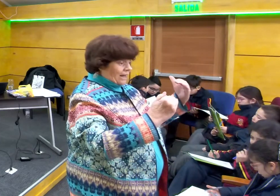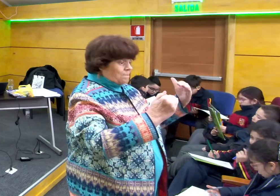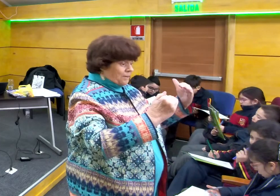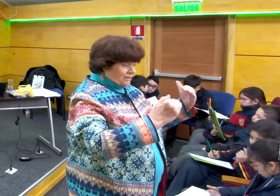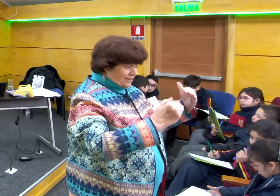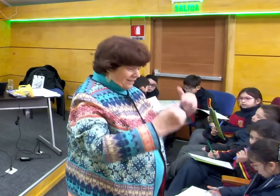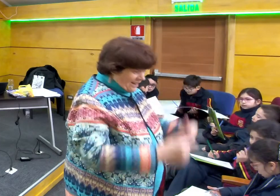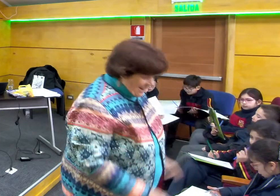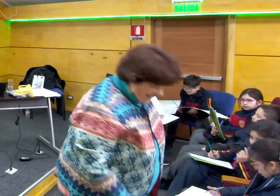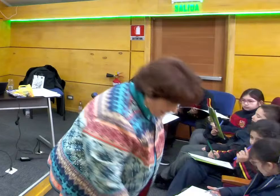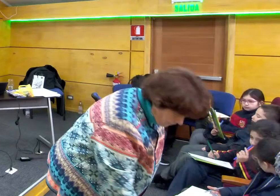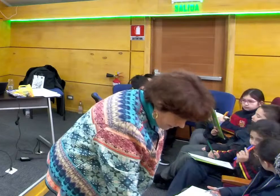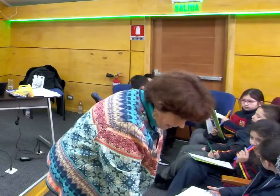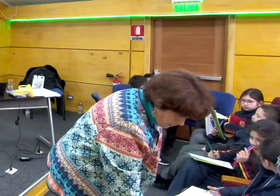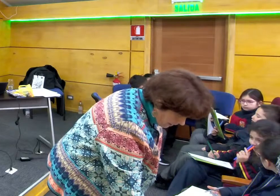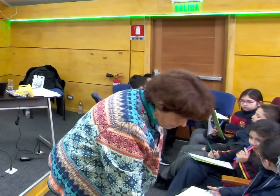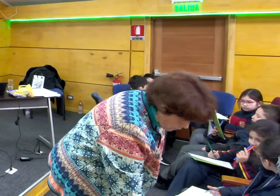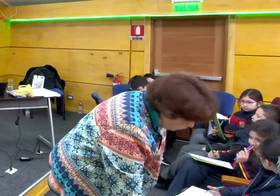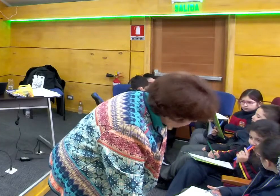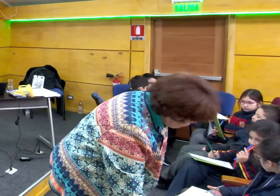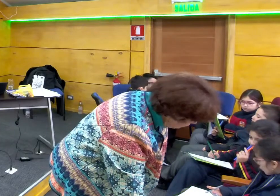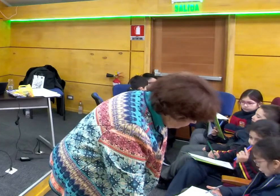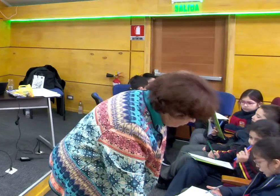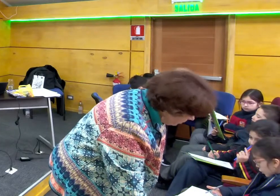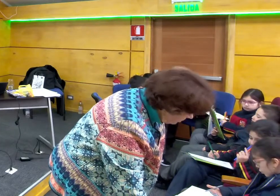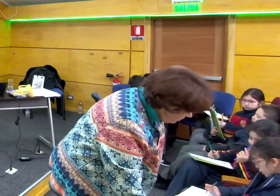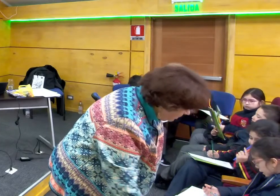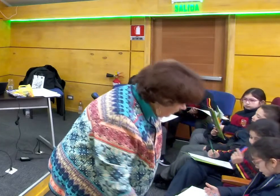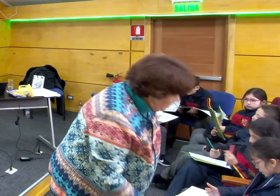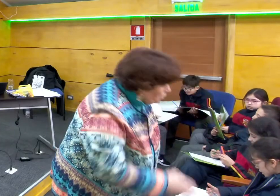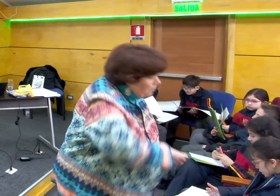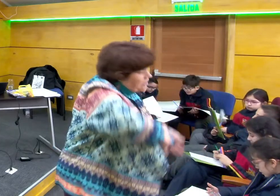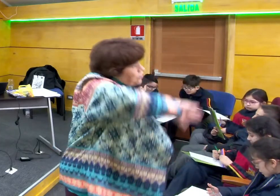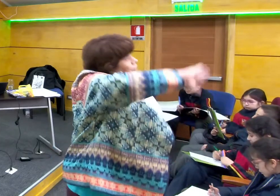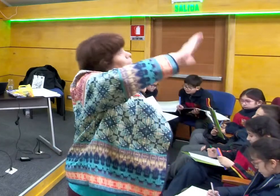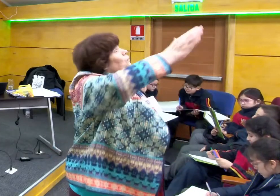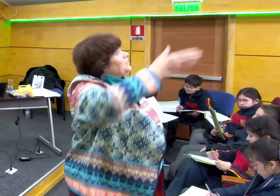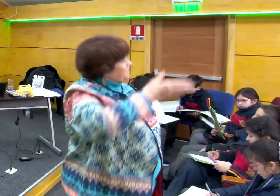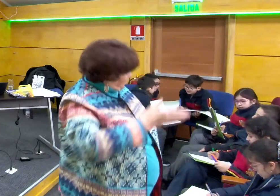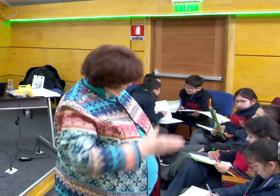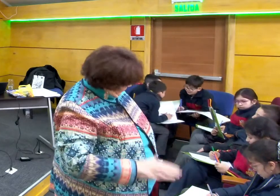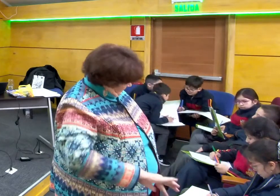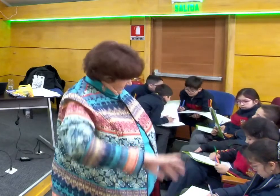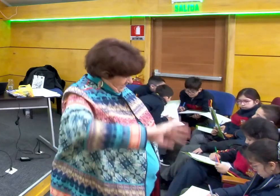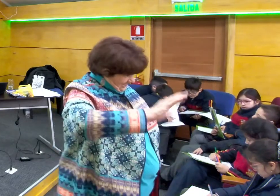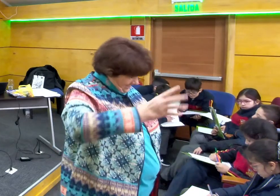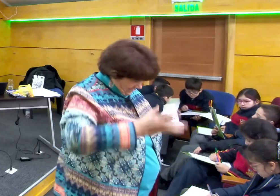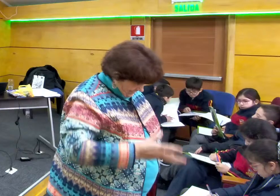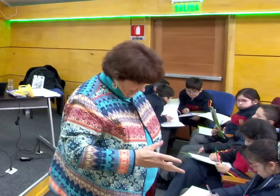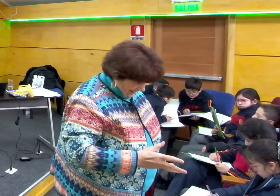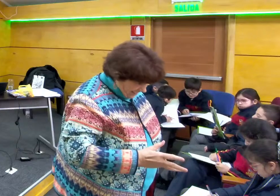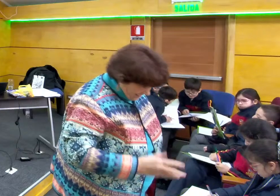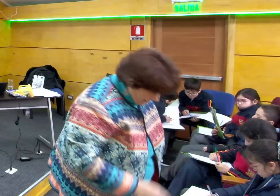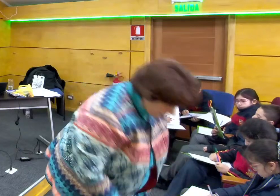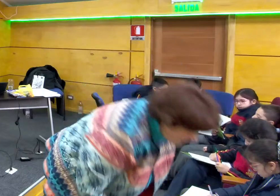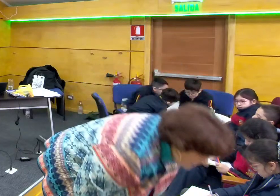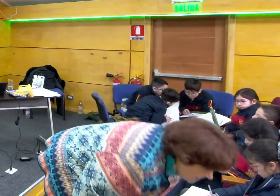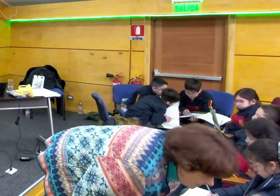you look up, and every time you come to a word you search, and make sure your voice changes.